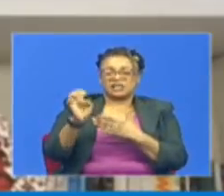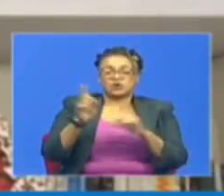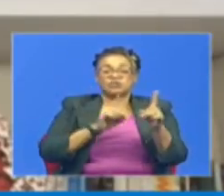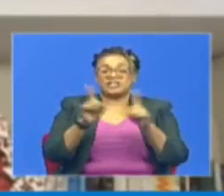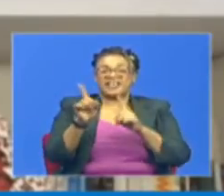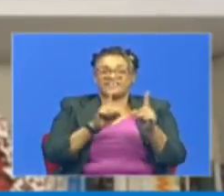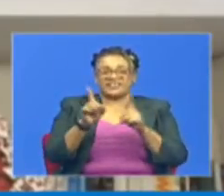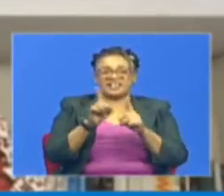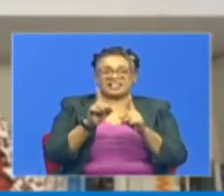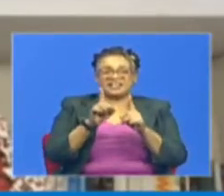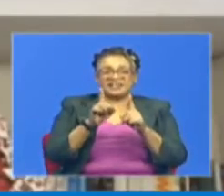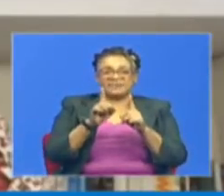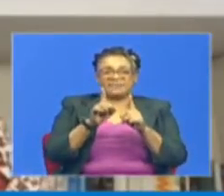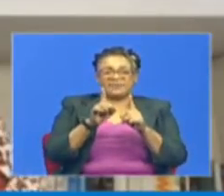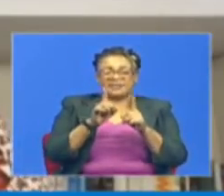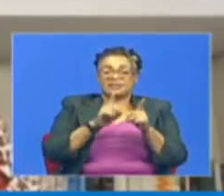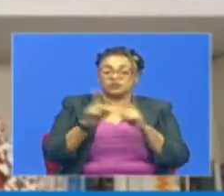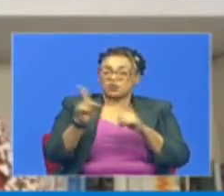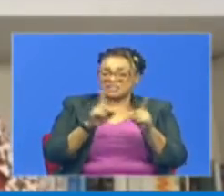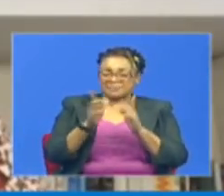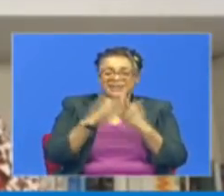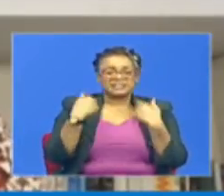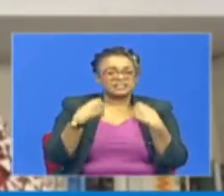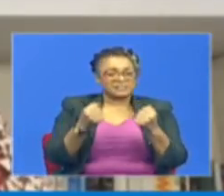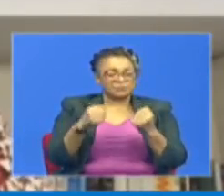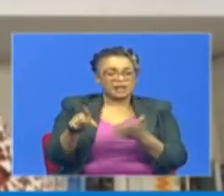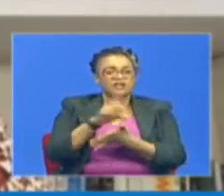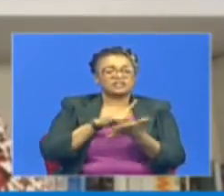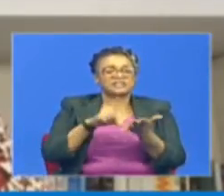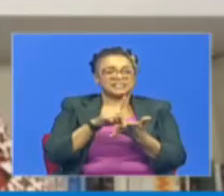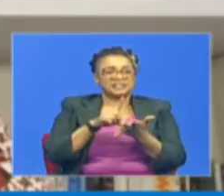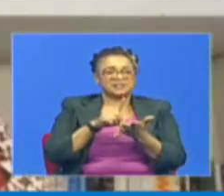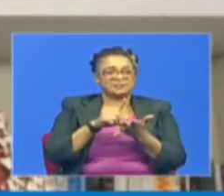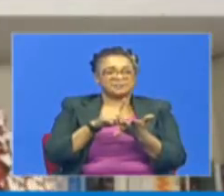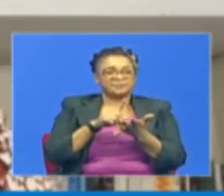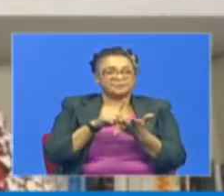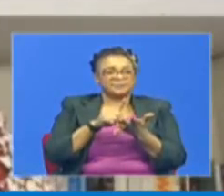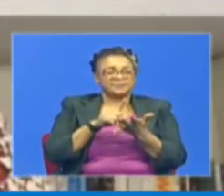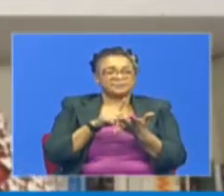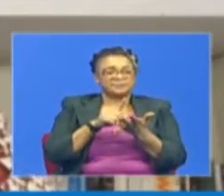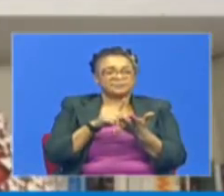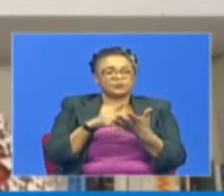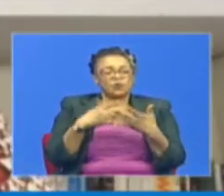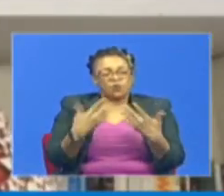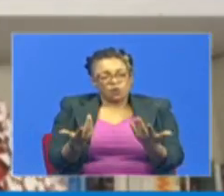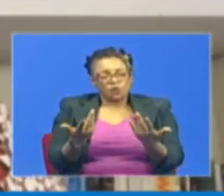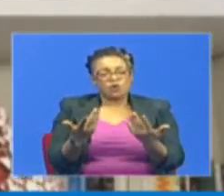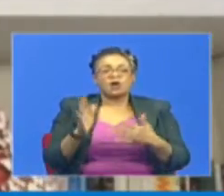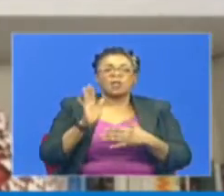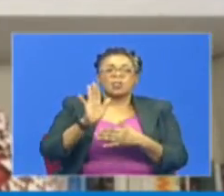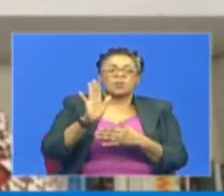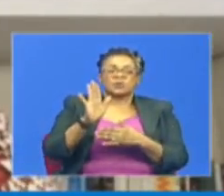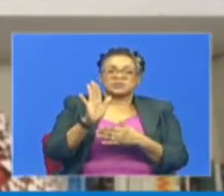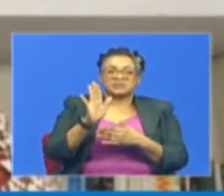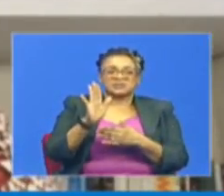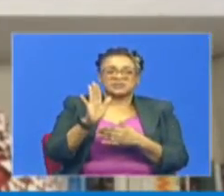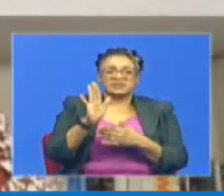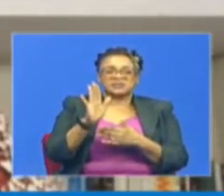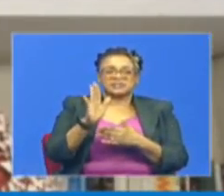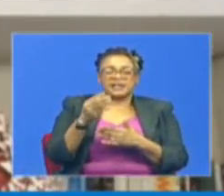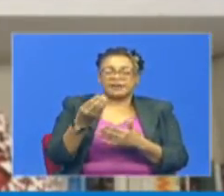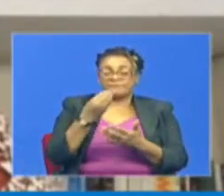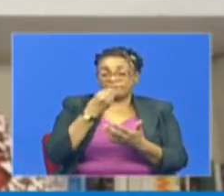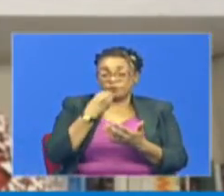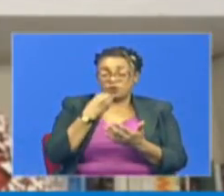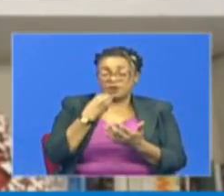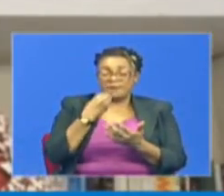in the tourism sector and transport and logistics in that sector, or the ones who are in, you know, in food production,